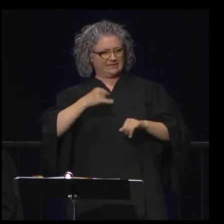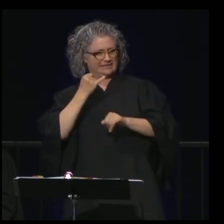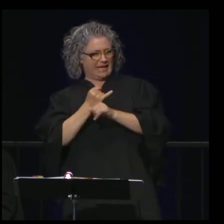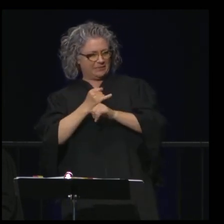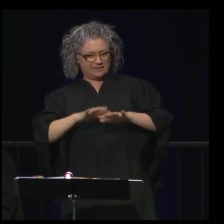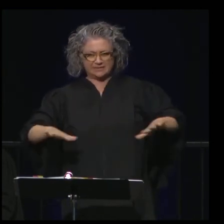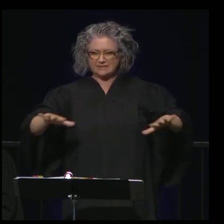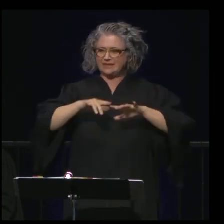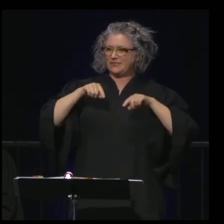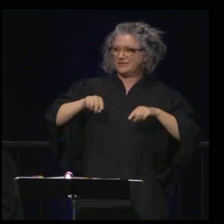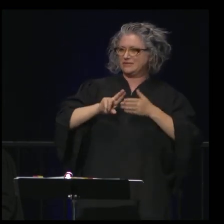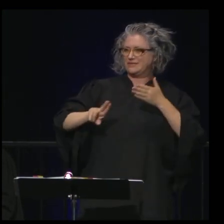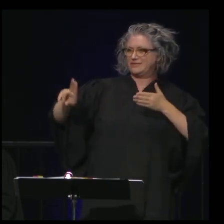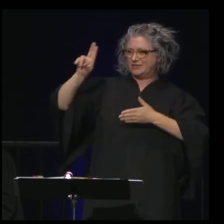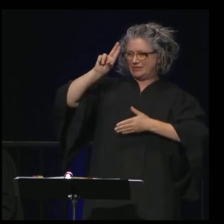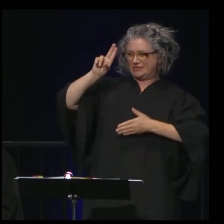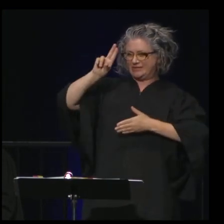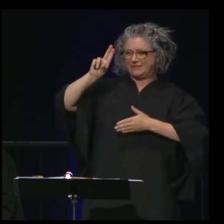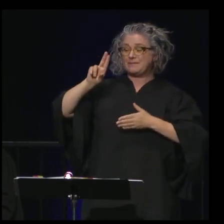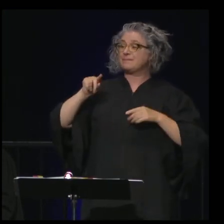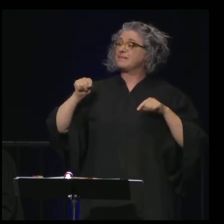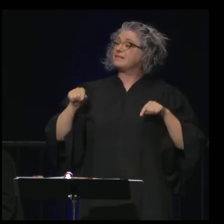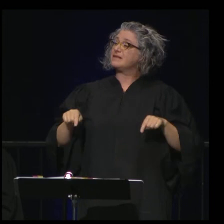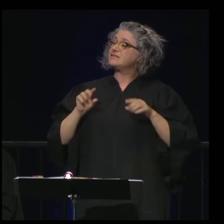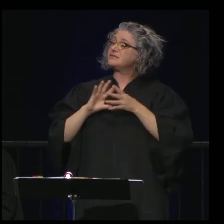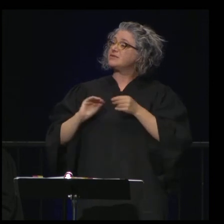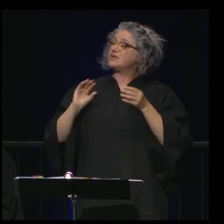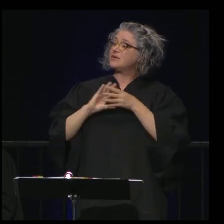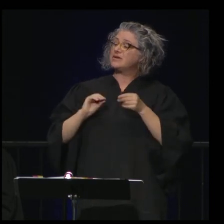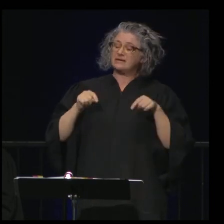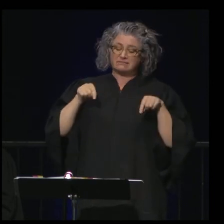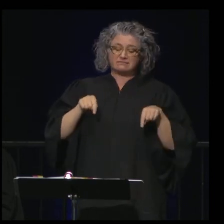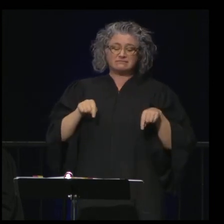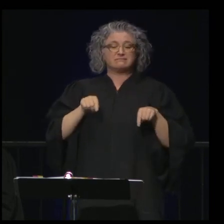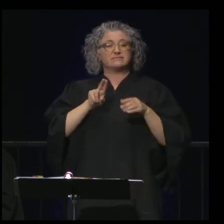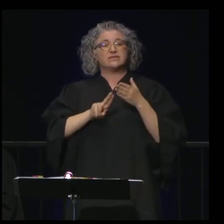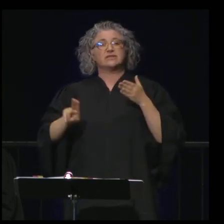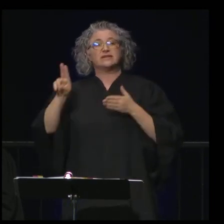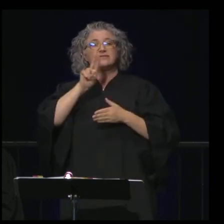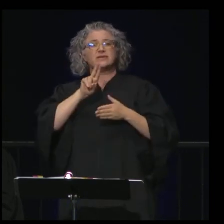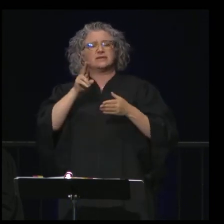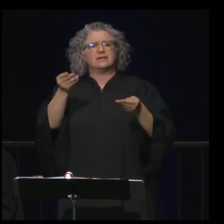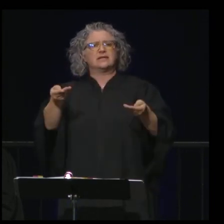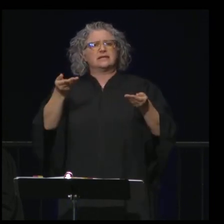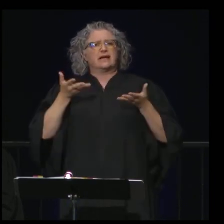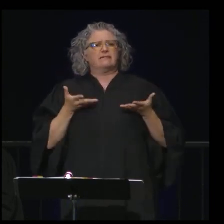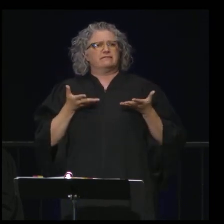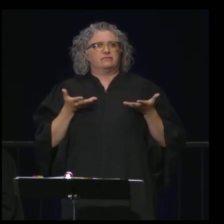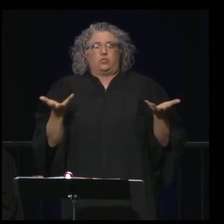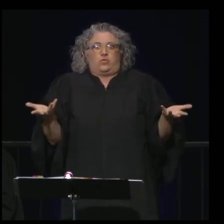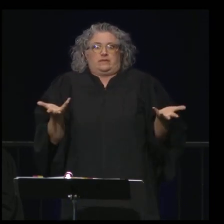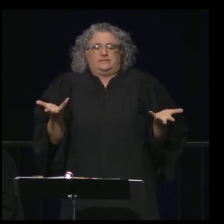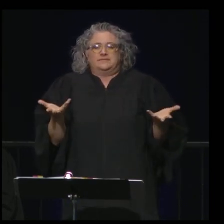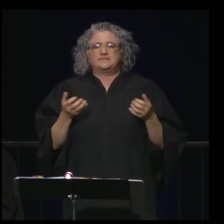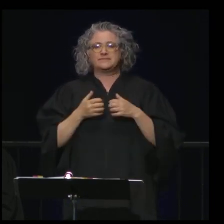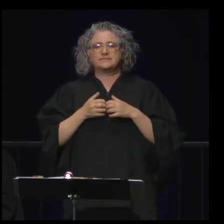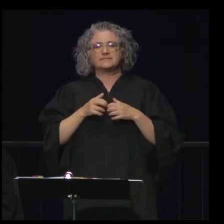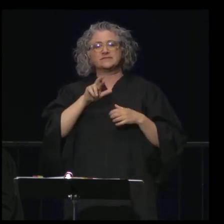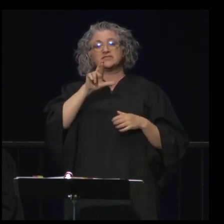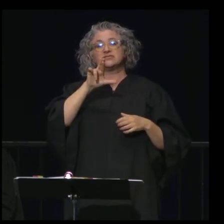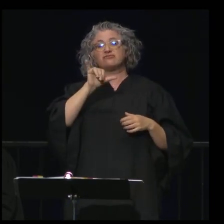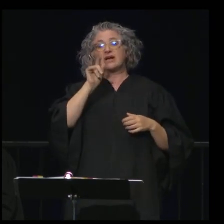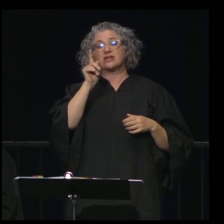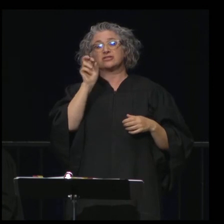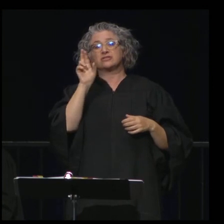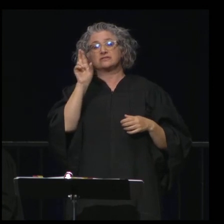this university. This is a story about what this university has given us. As a Ryerson